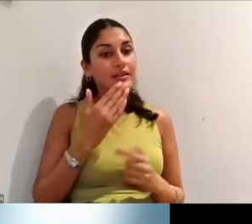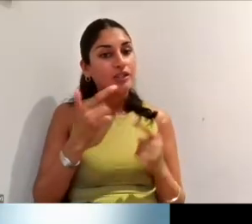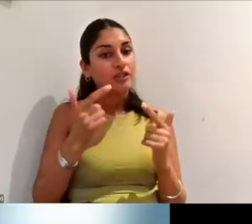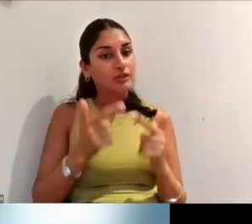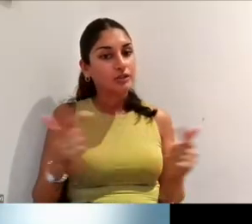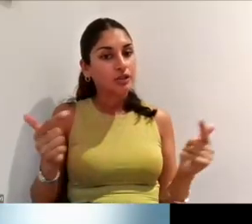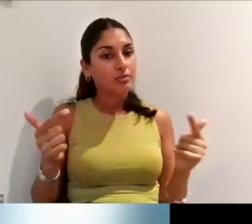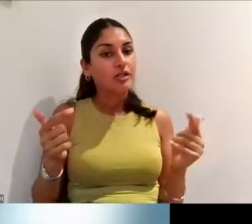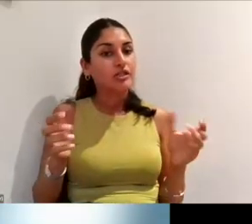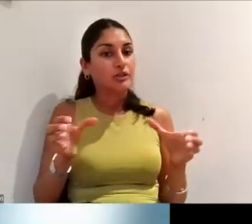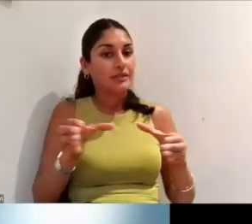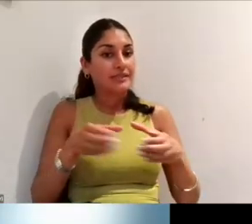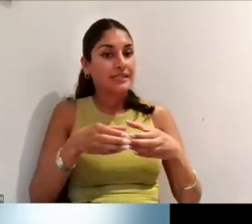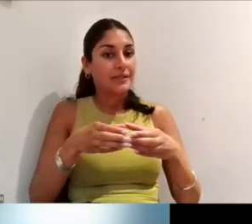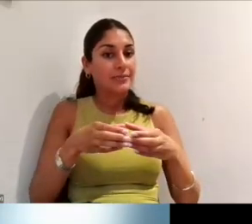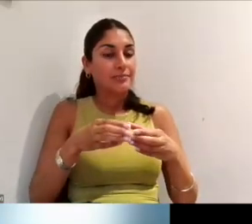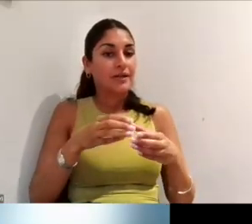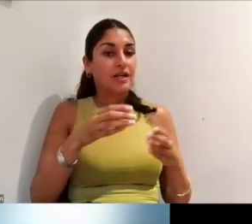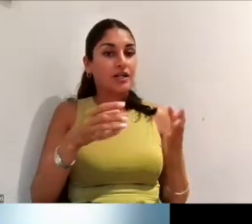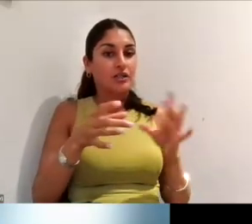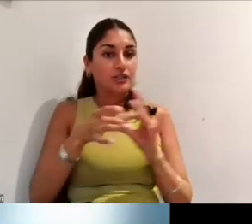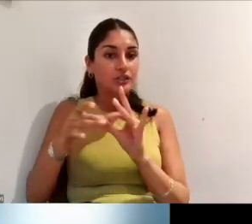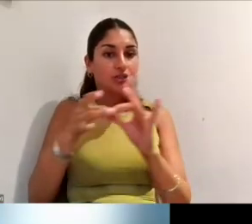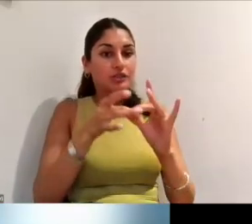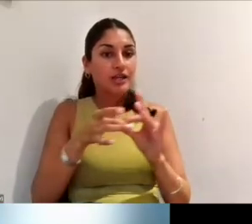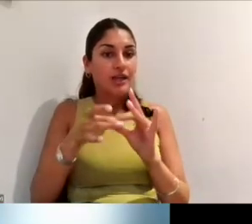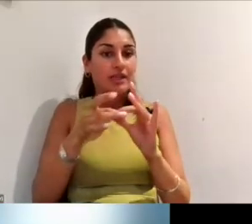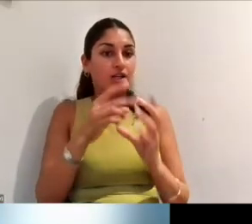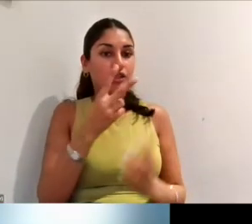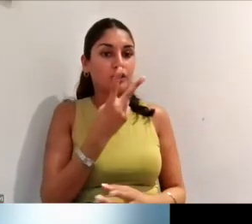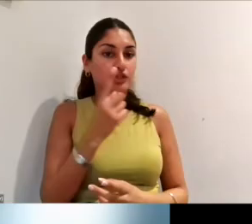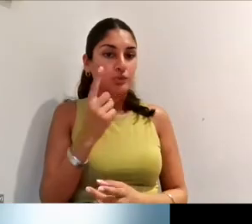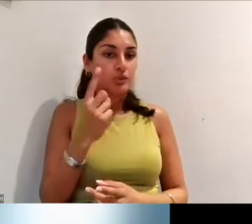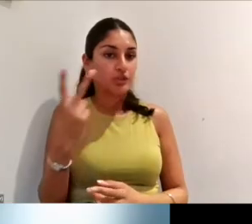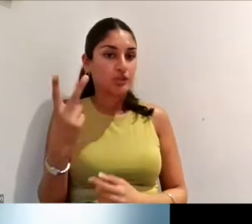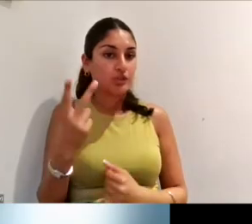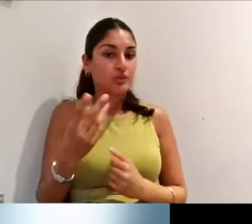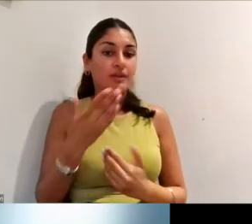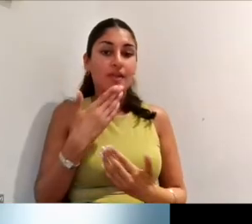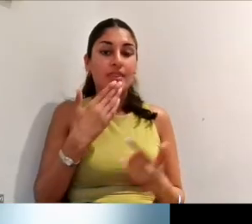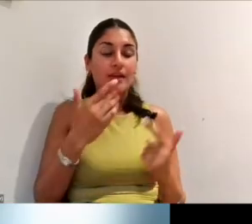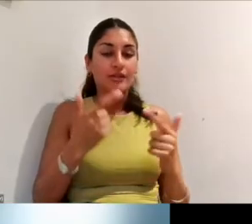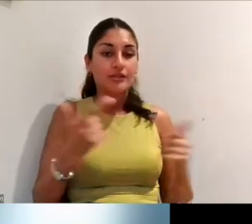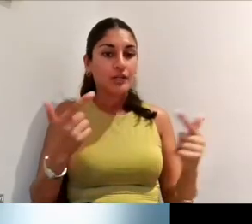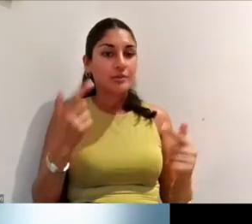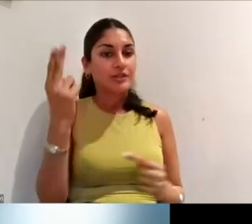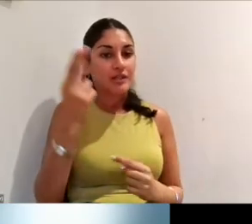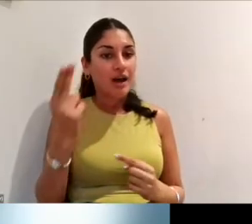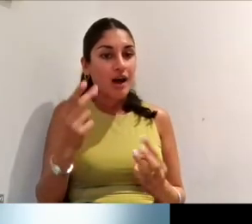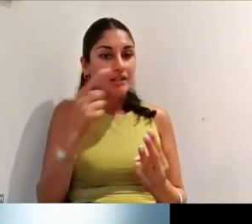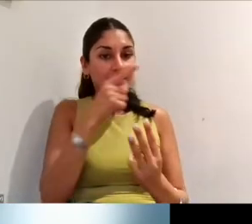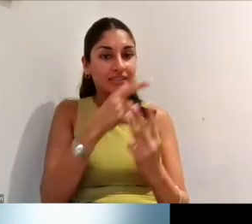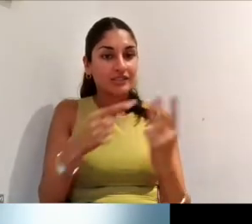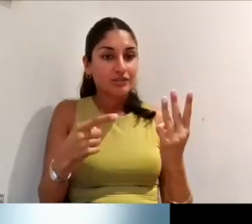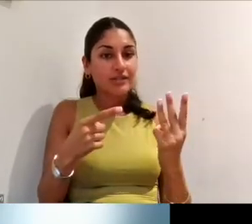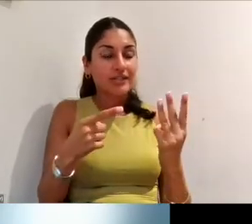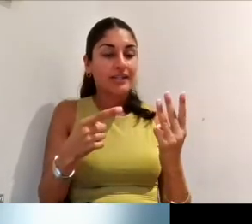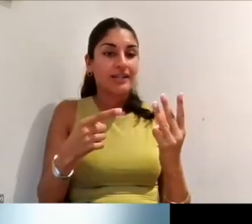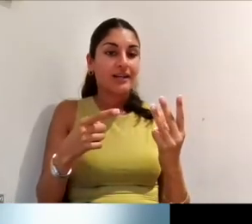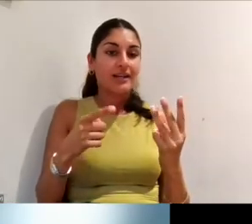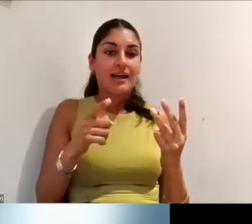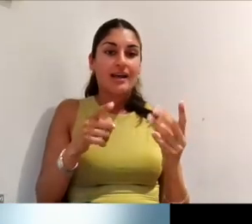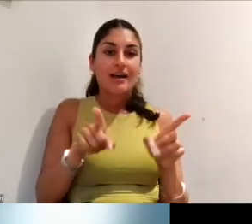to the team who have brought this show together. Thank you so much to the artists and Unity in